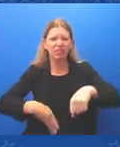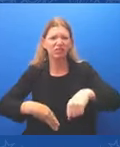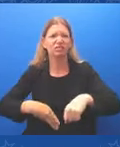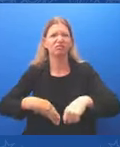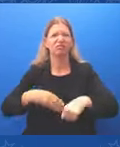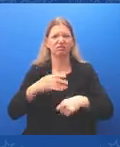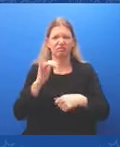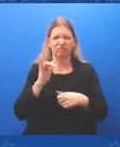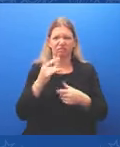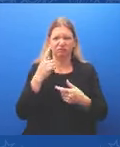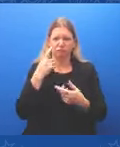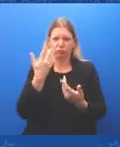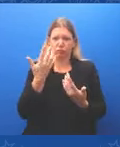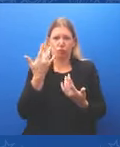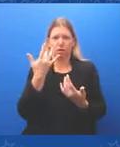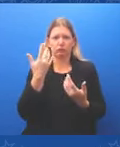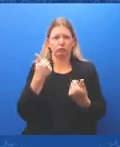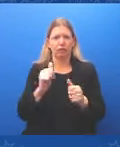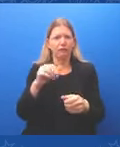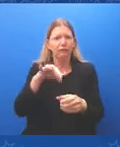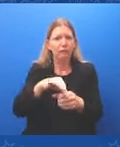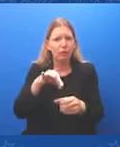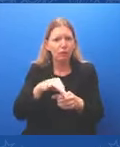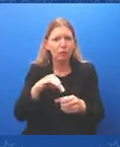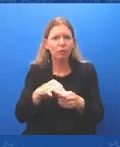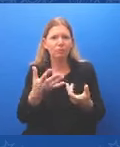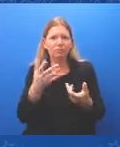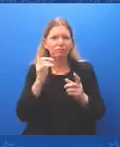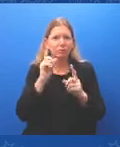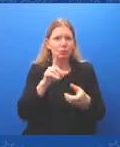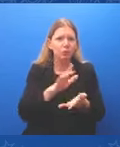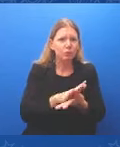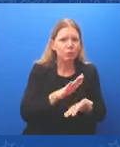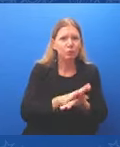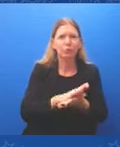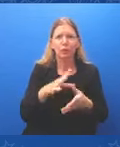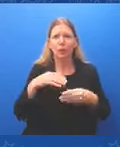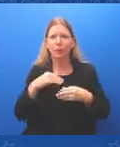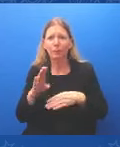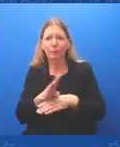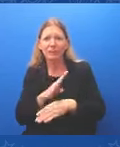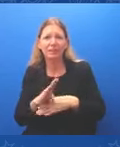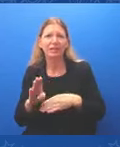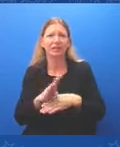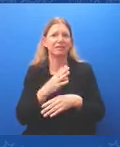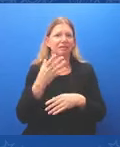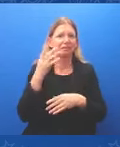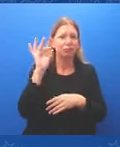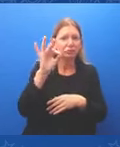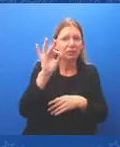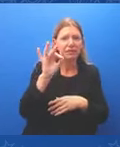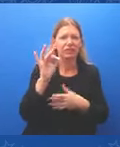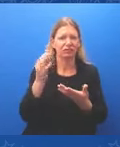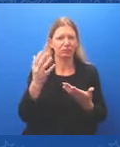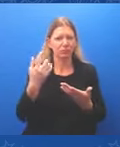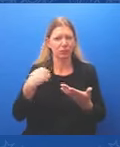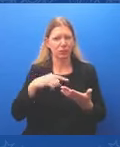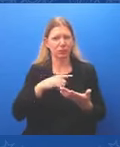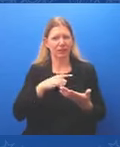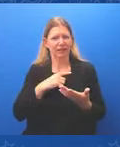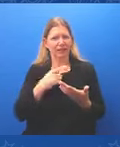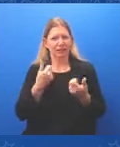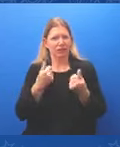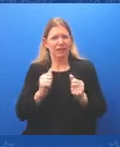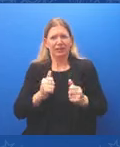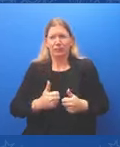to live, for God's sake. We also remember the courage of people like Emmett Till's mother. I find this